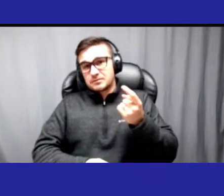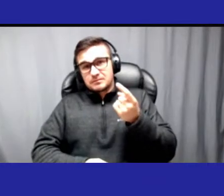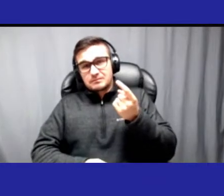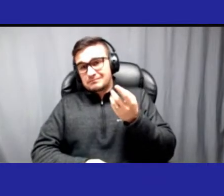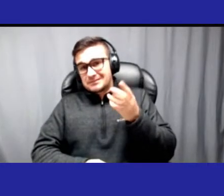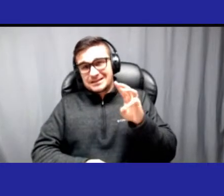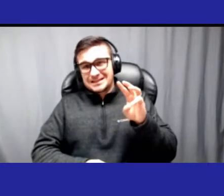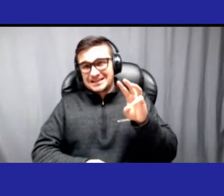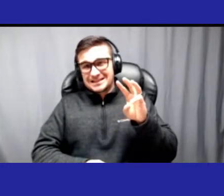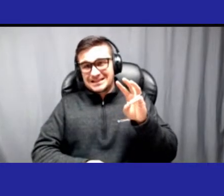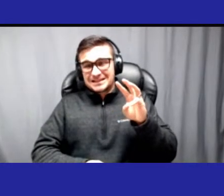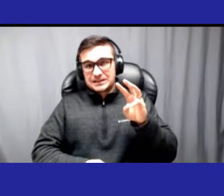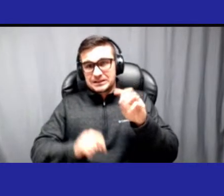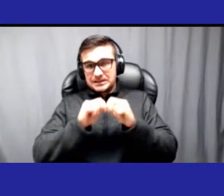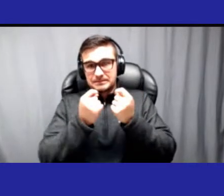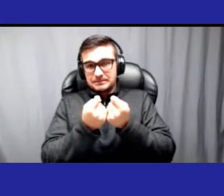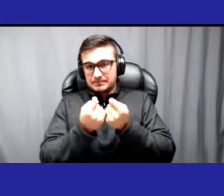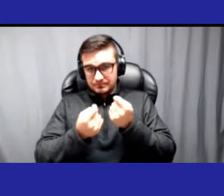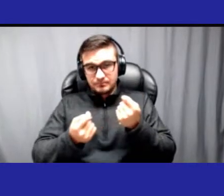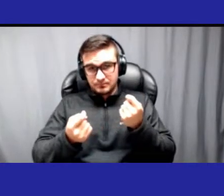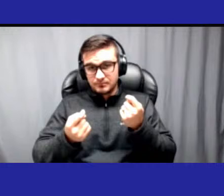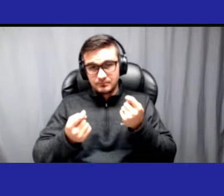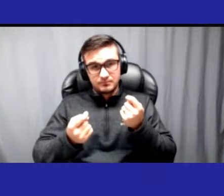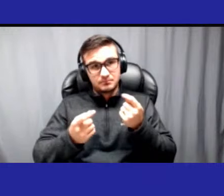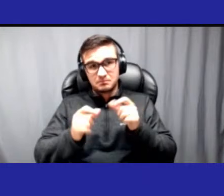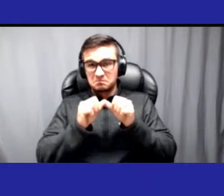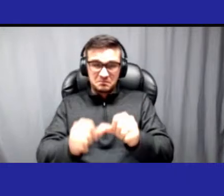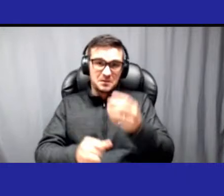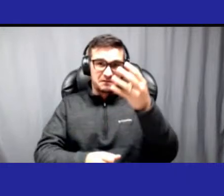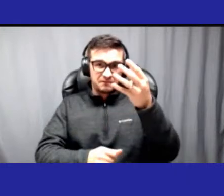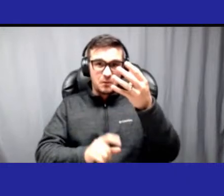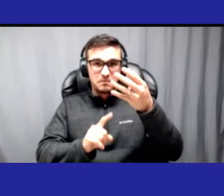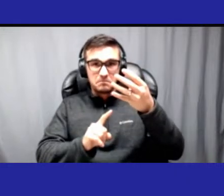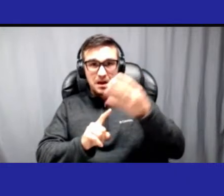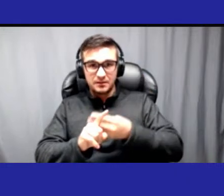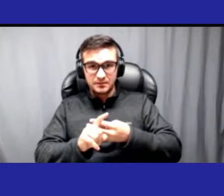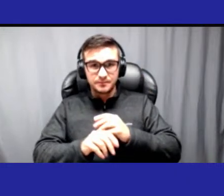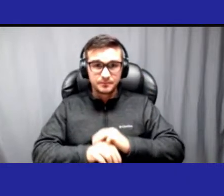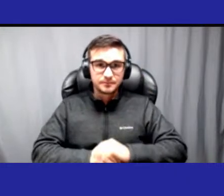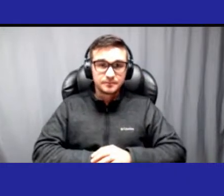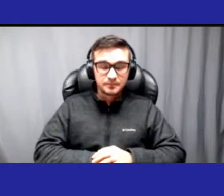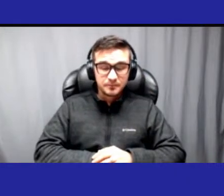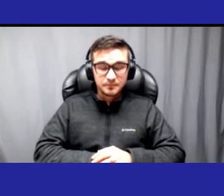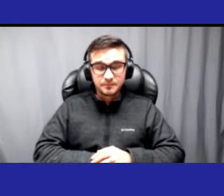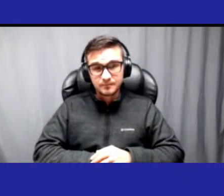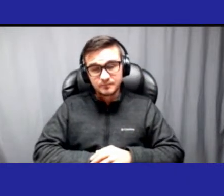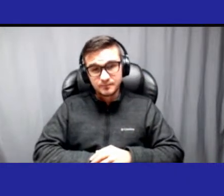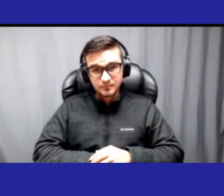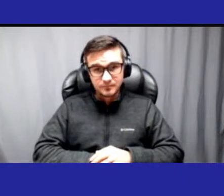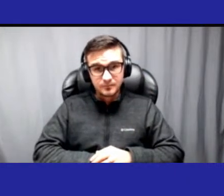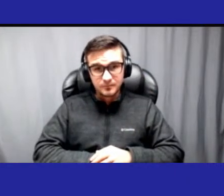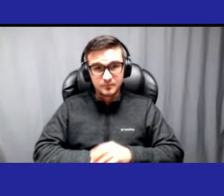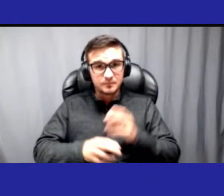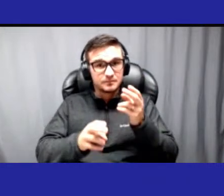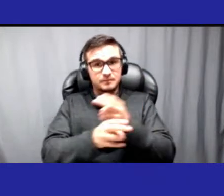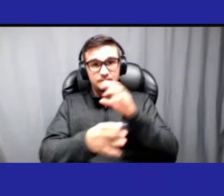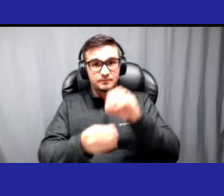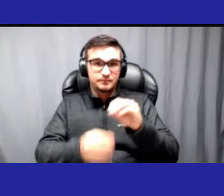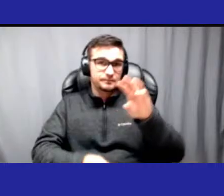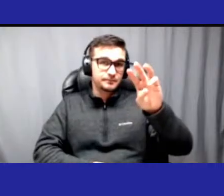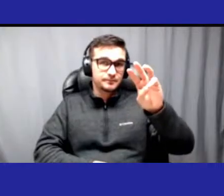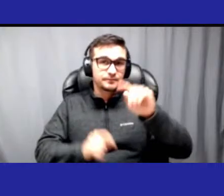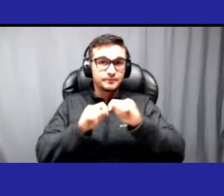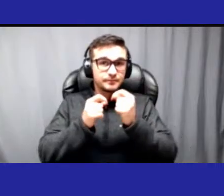time. That went on for maybe 4 months. Yeah. And so we were using 6 teams. The NTE we're modeling out